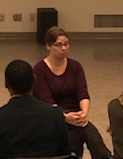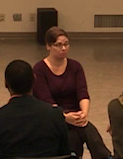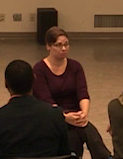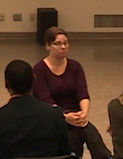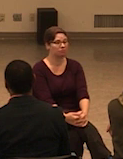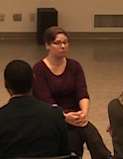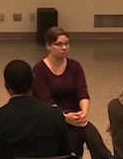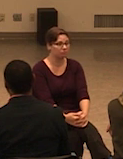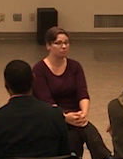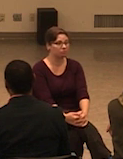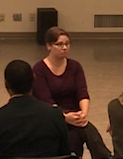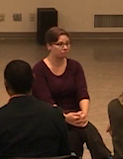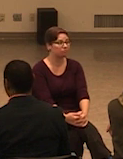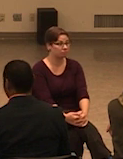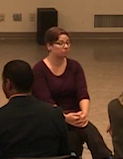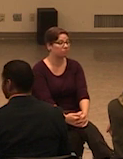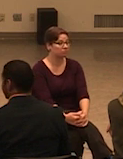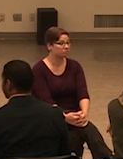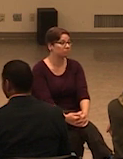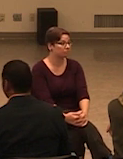White supremacy.